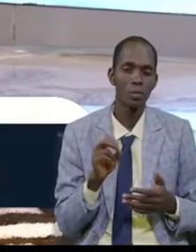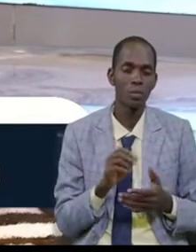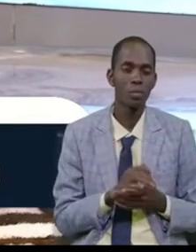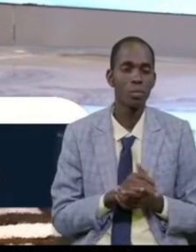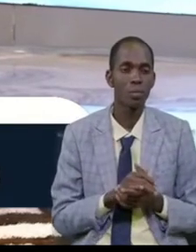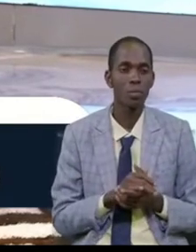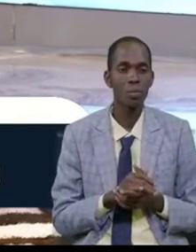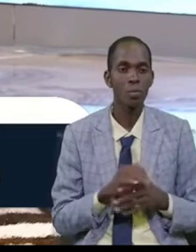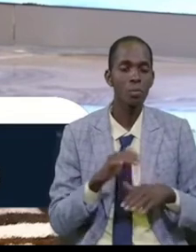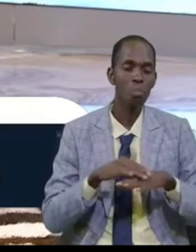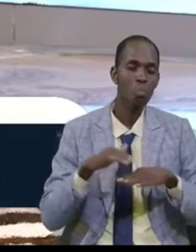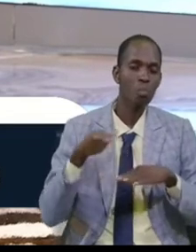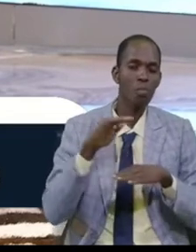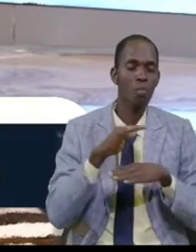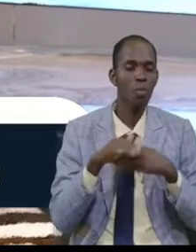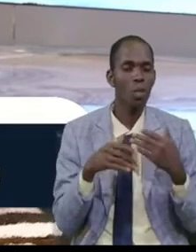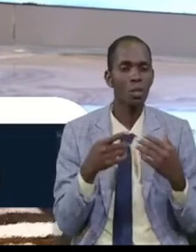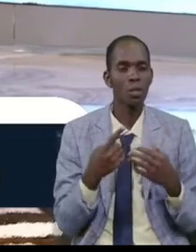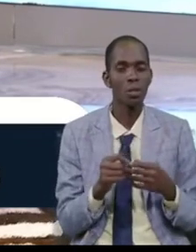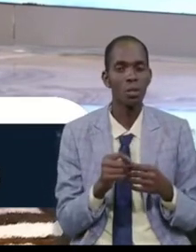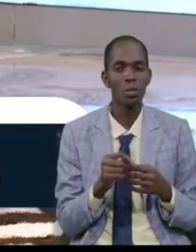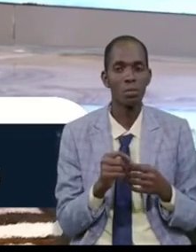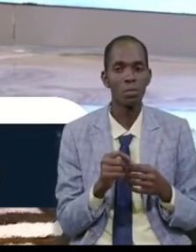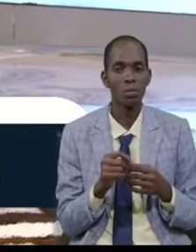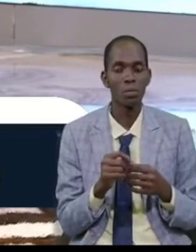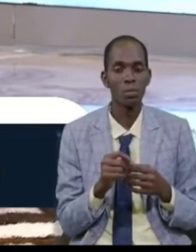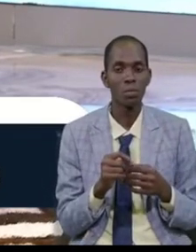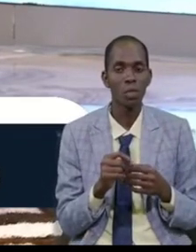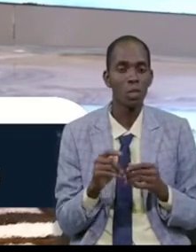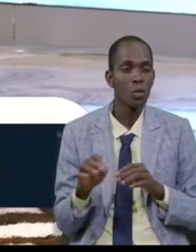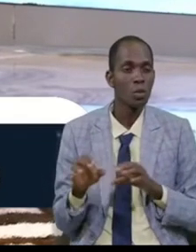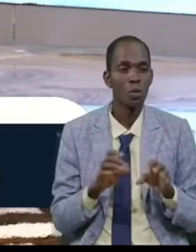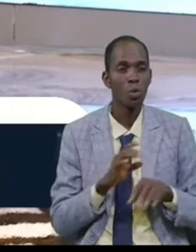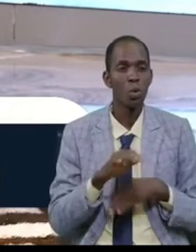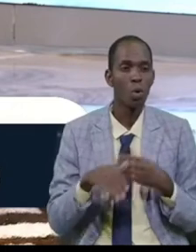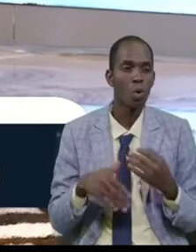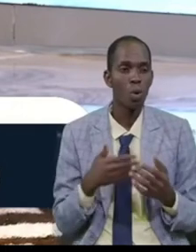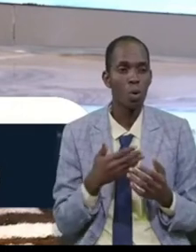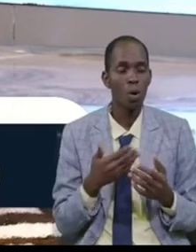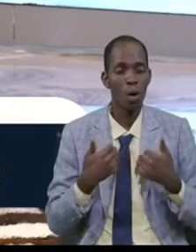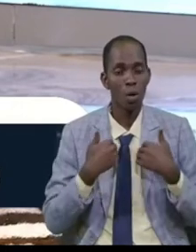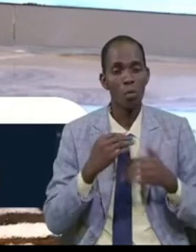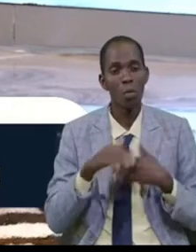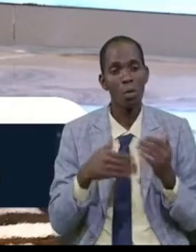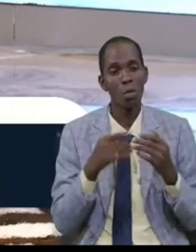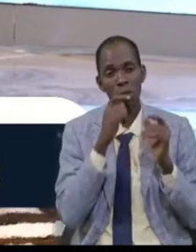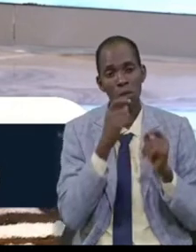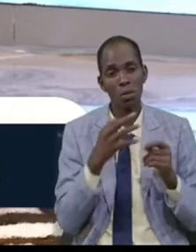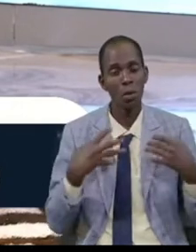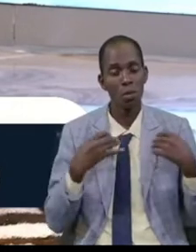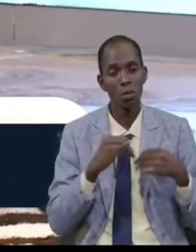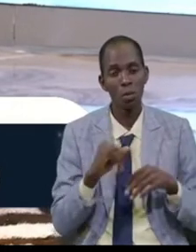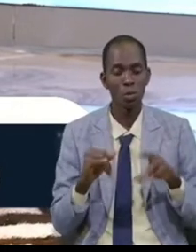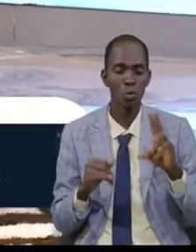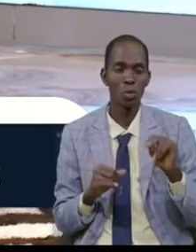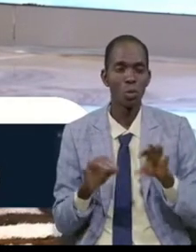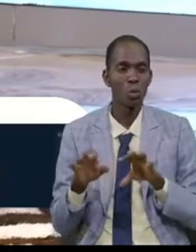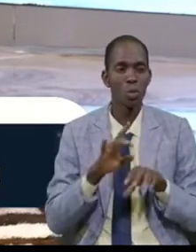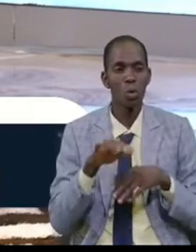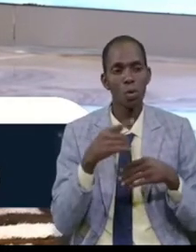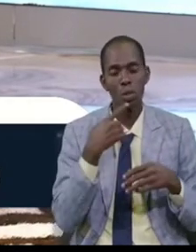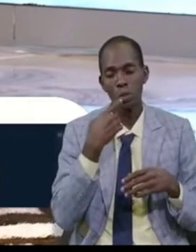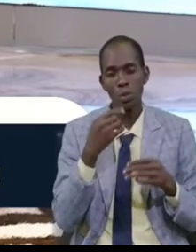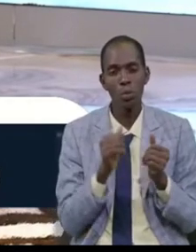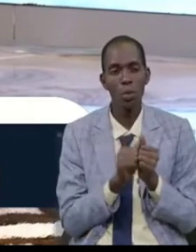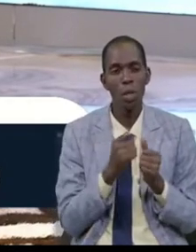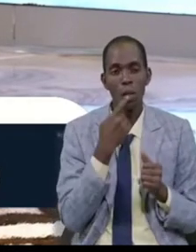all the gifts of healing? The answer is no. Do all speak with tongues? The answer is no. Do all